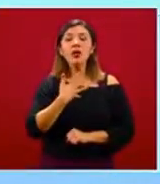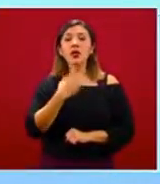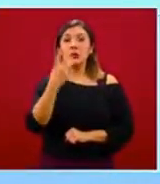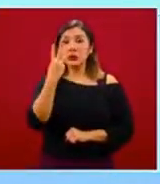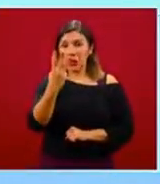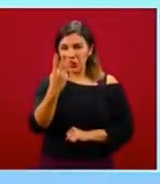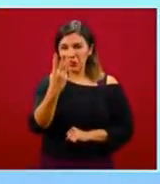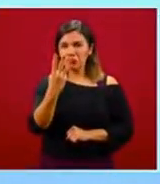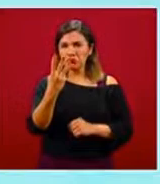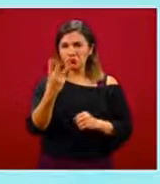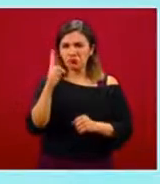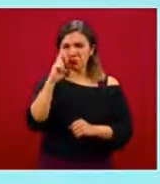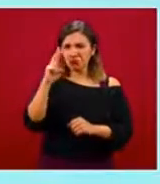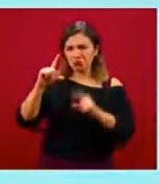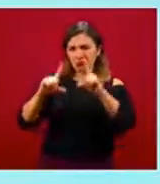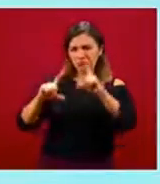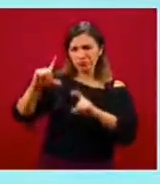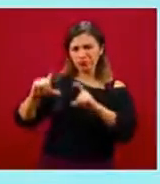spread.